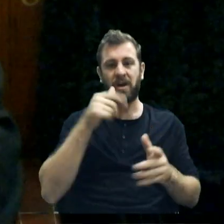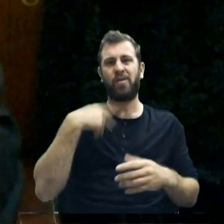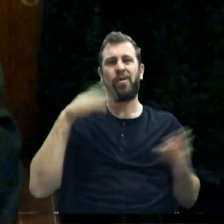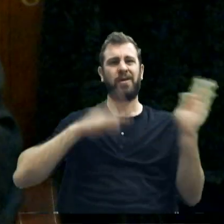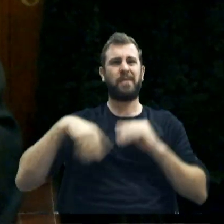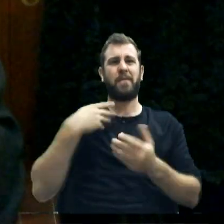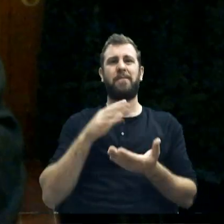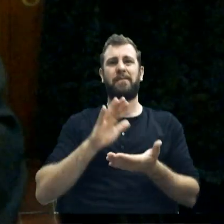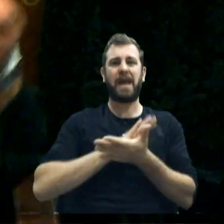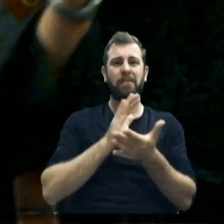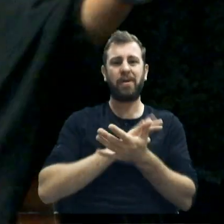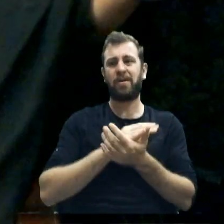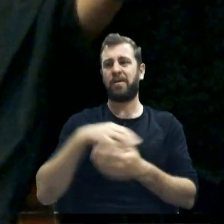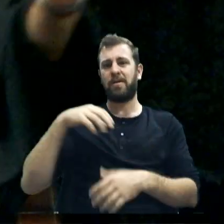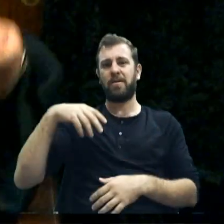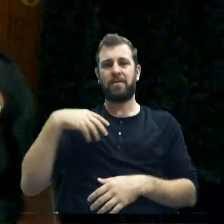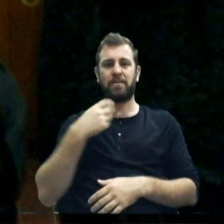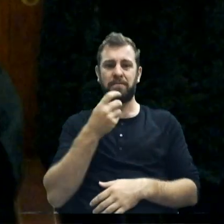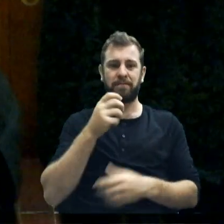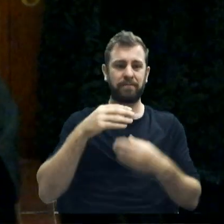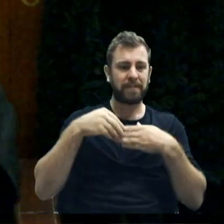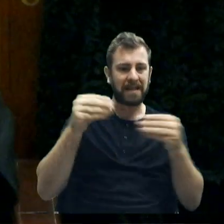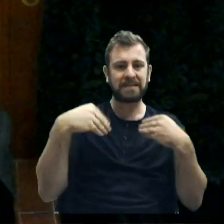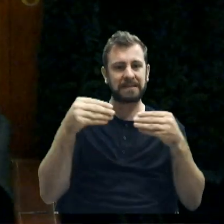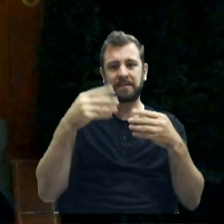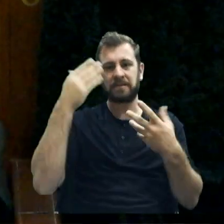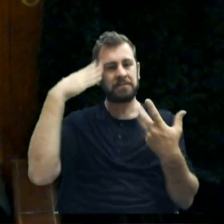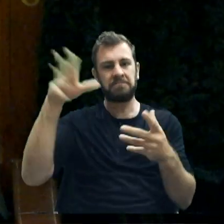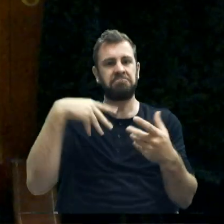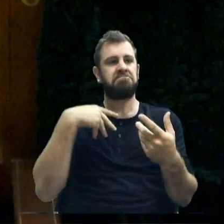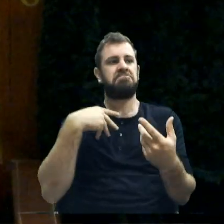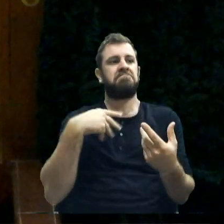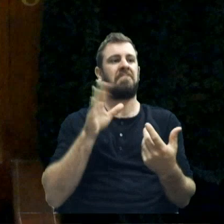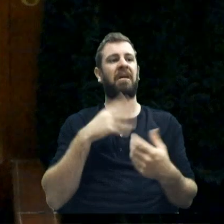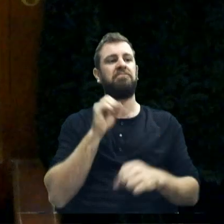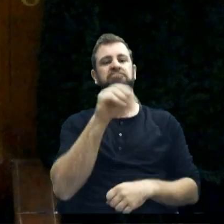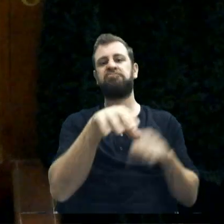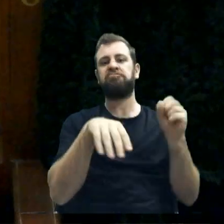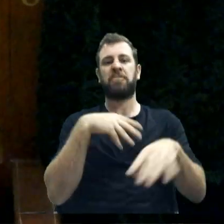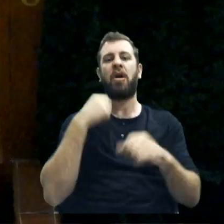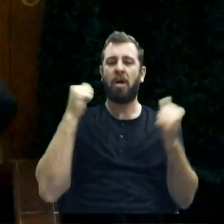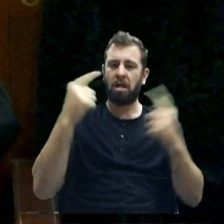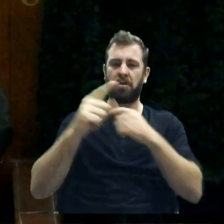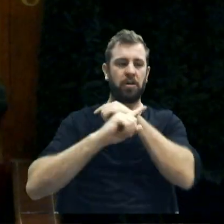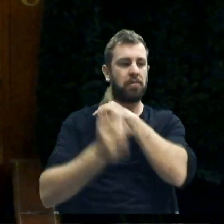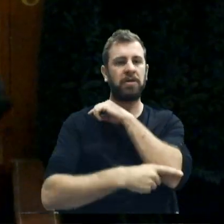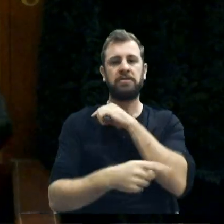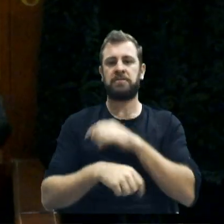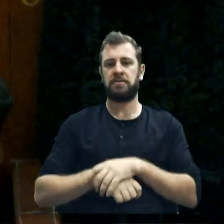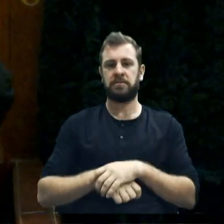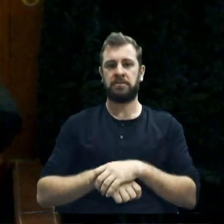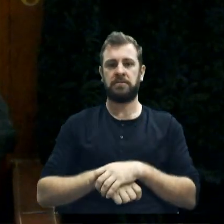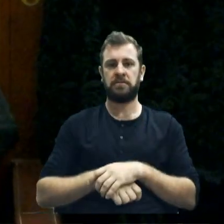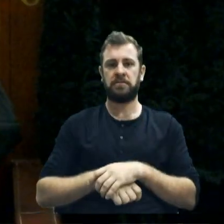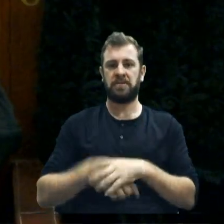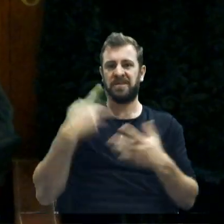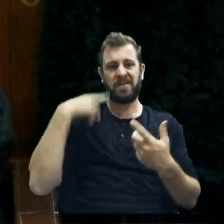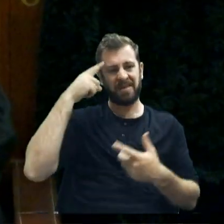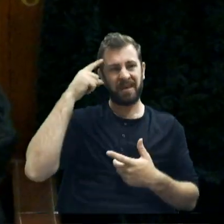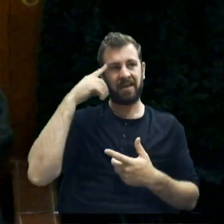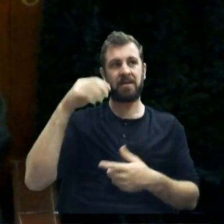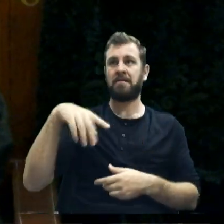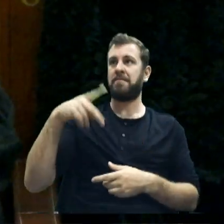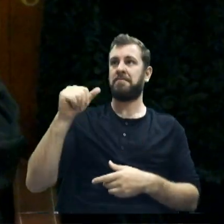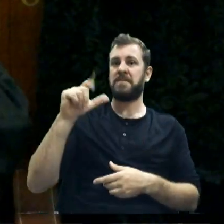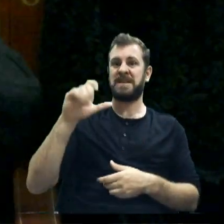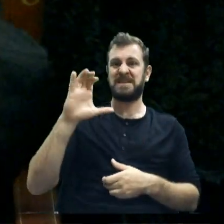goes. You don't bring, let's say, your own mug for chai to JCC every single night. You're okay with using a plastic styrofoam cup every morning